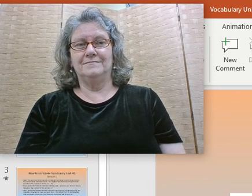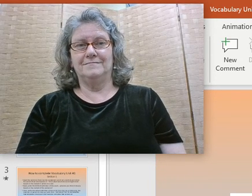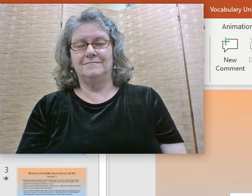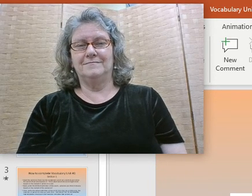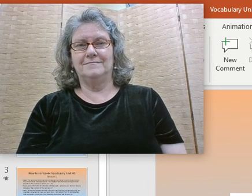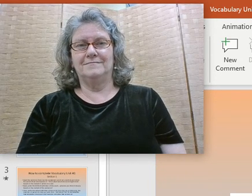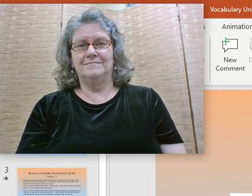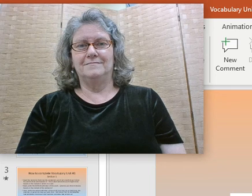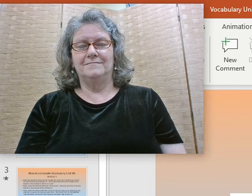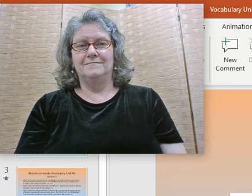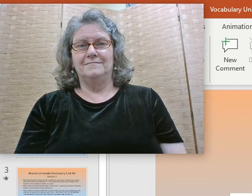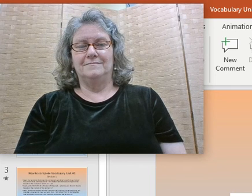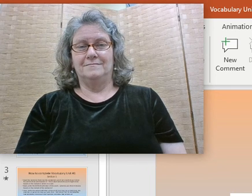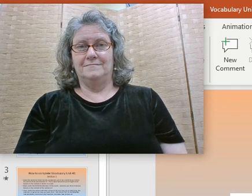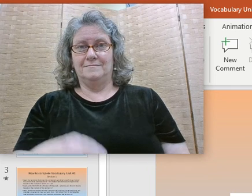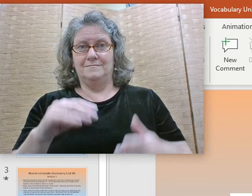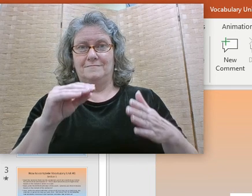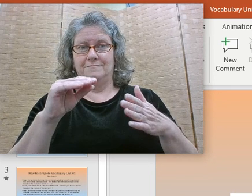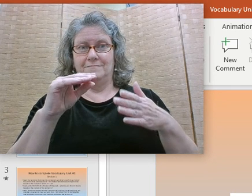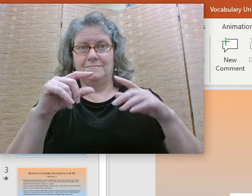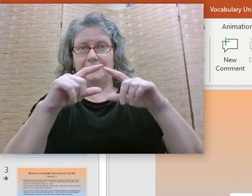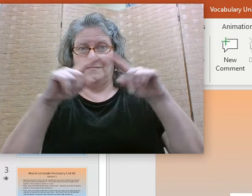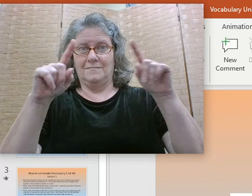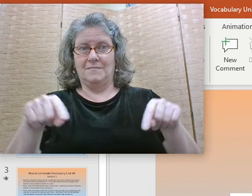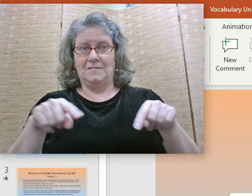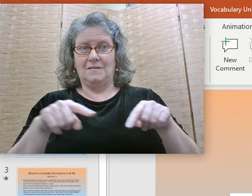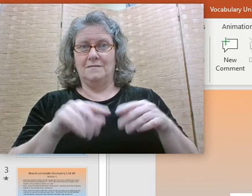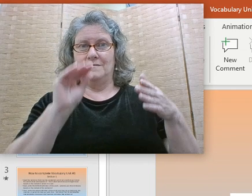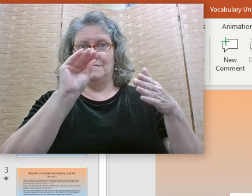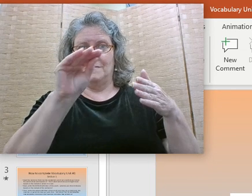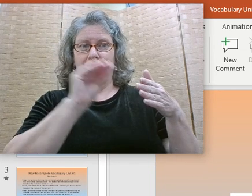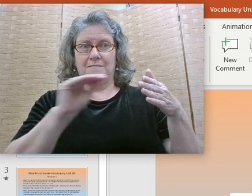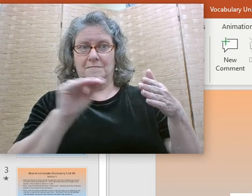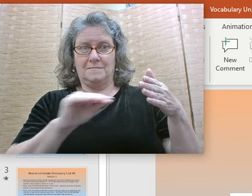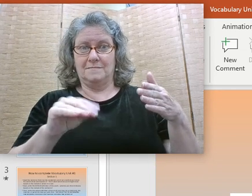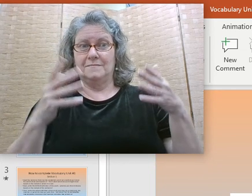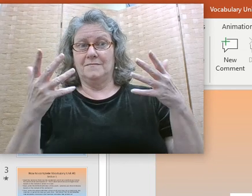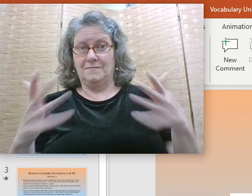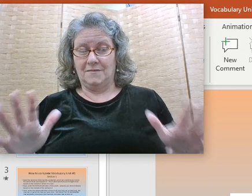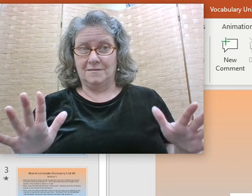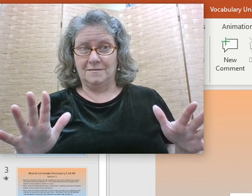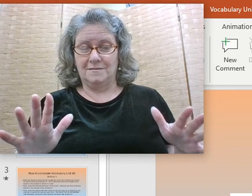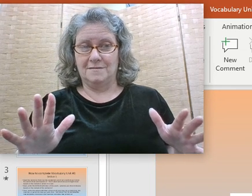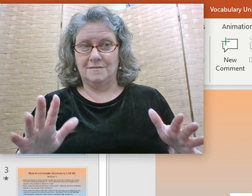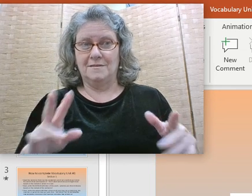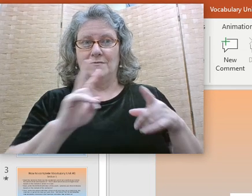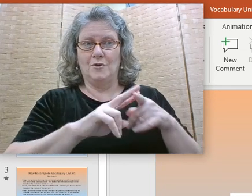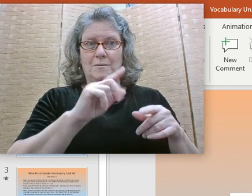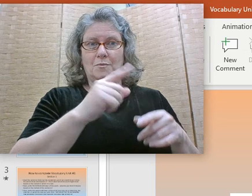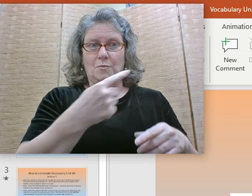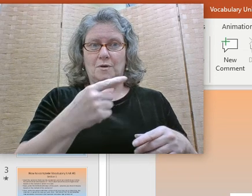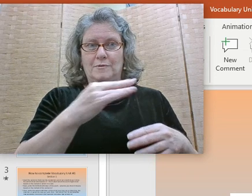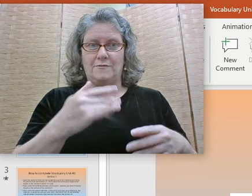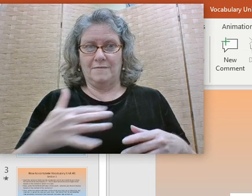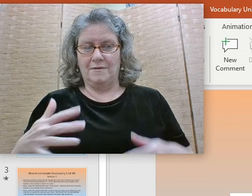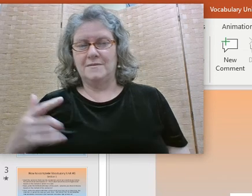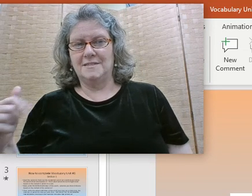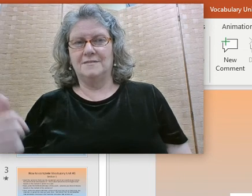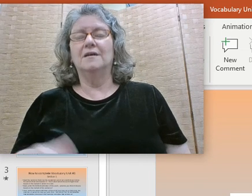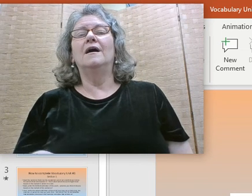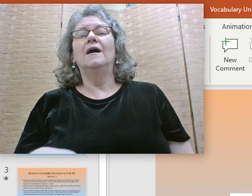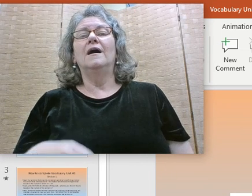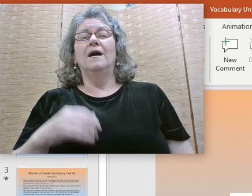complete that first section of the vocab unit, Section 2, the last thing you'll need to